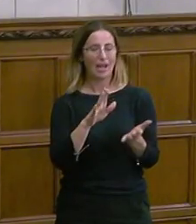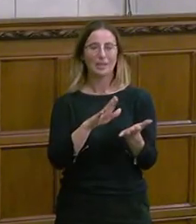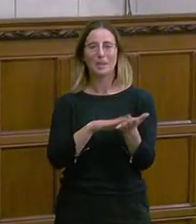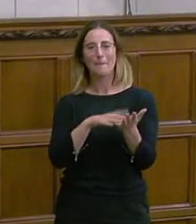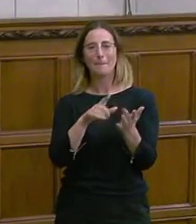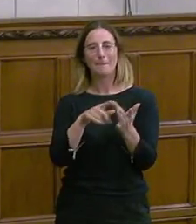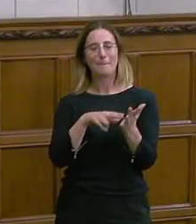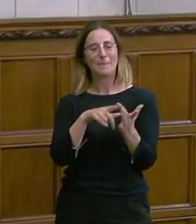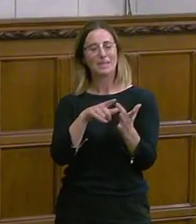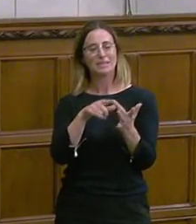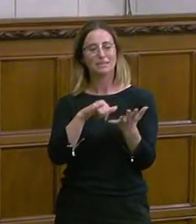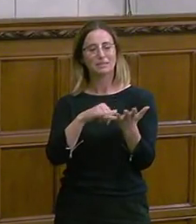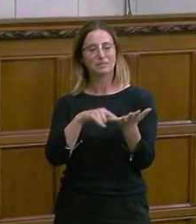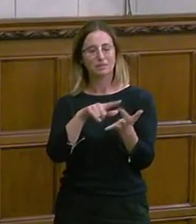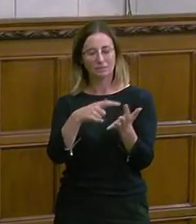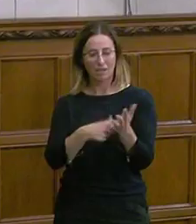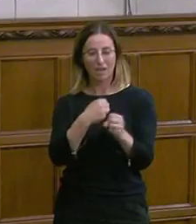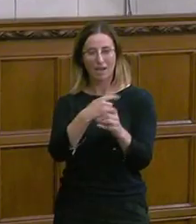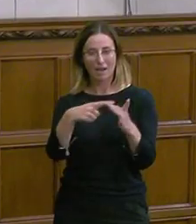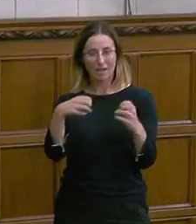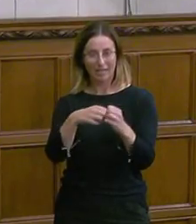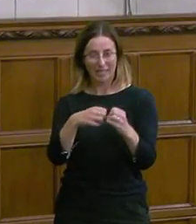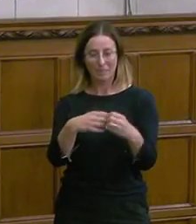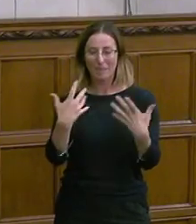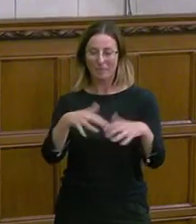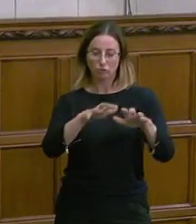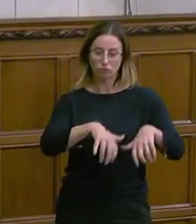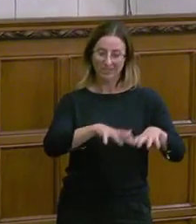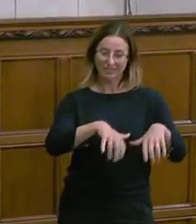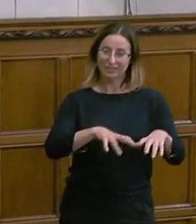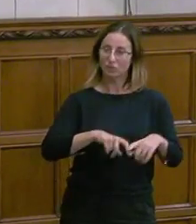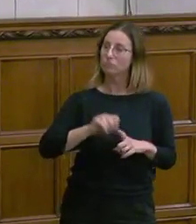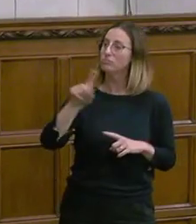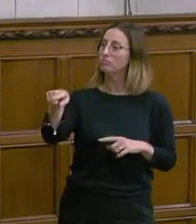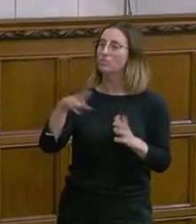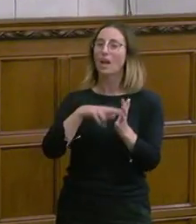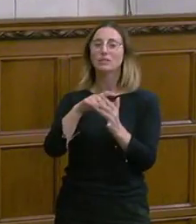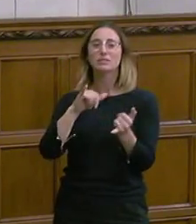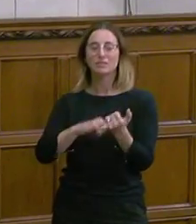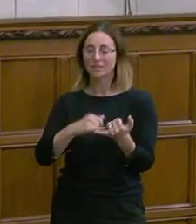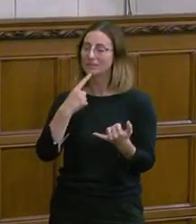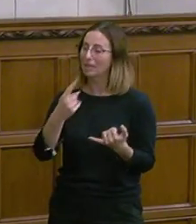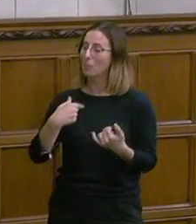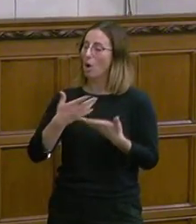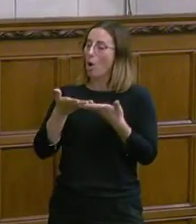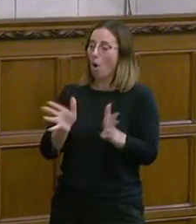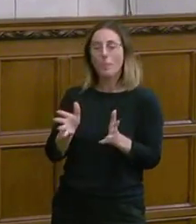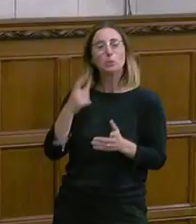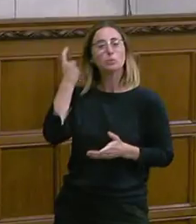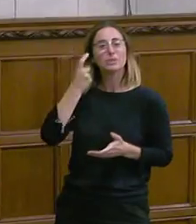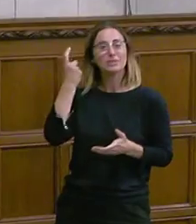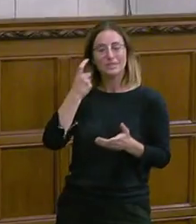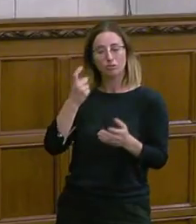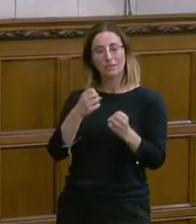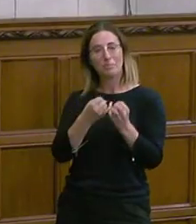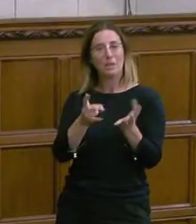the department, has written to NDCS. We are open to considering a proposal for a new GCSE at this